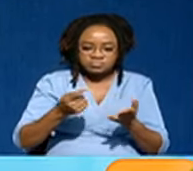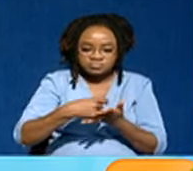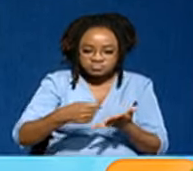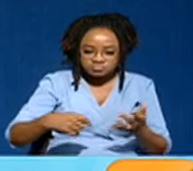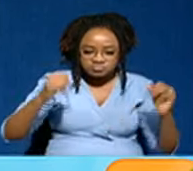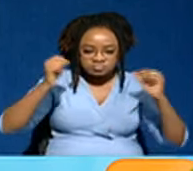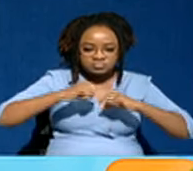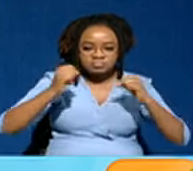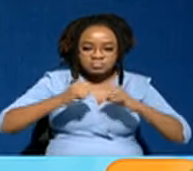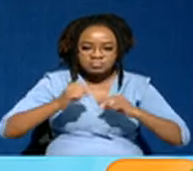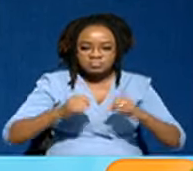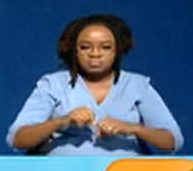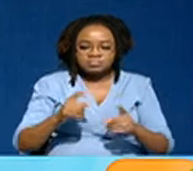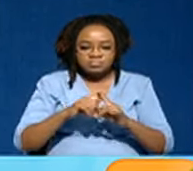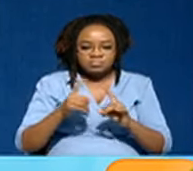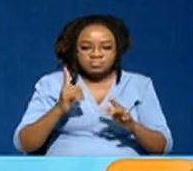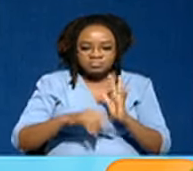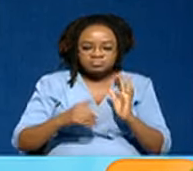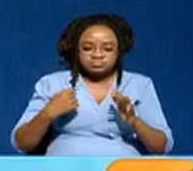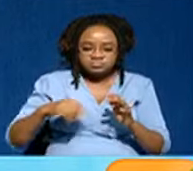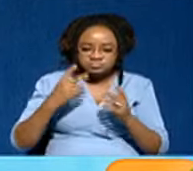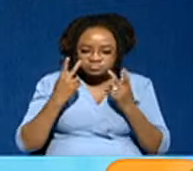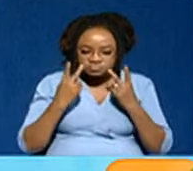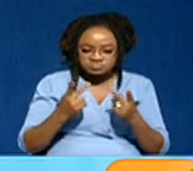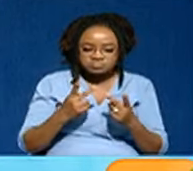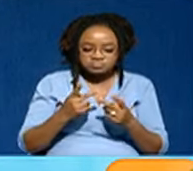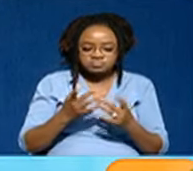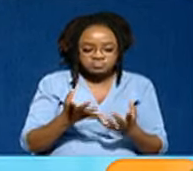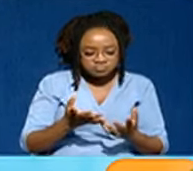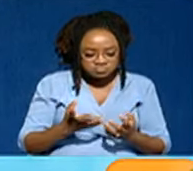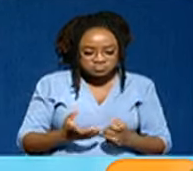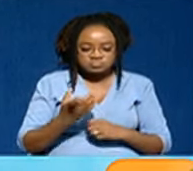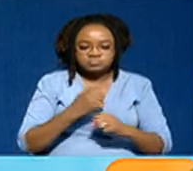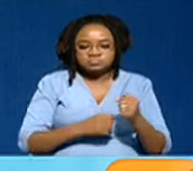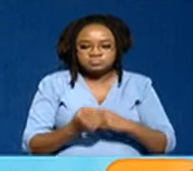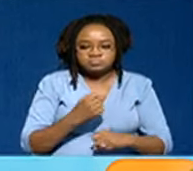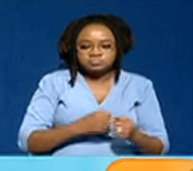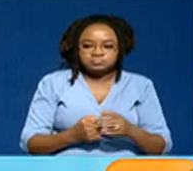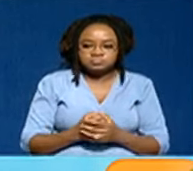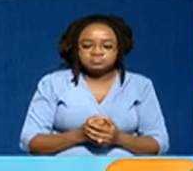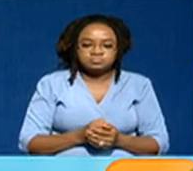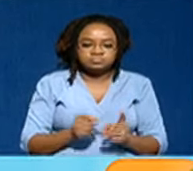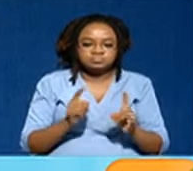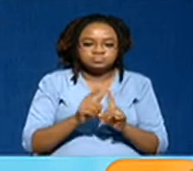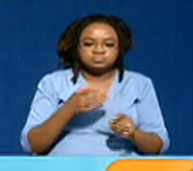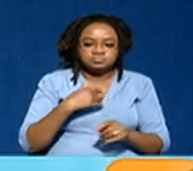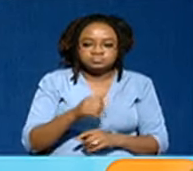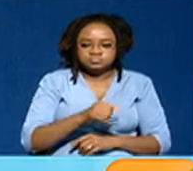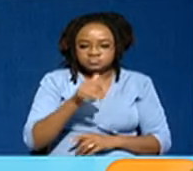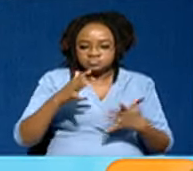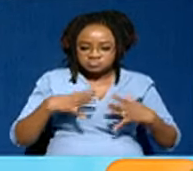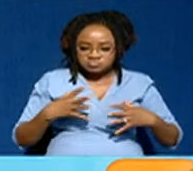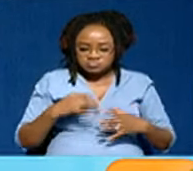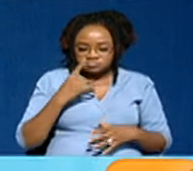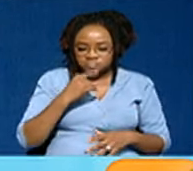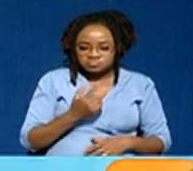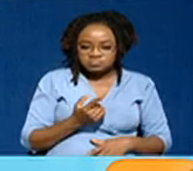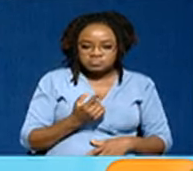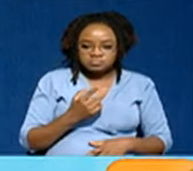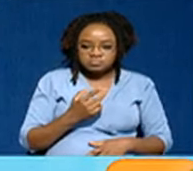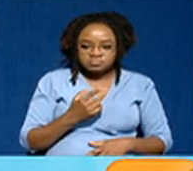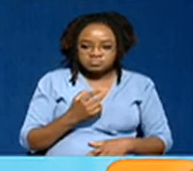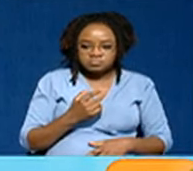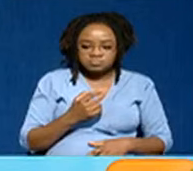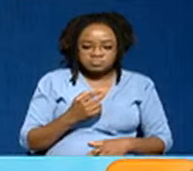agreements. Yeah. And what we are saying is that now we want action. Okay. There are people whose livelihoods are